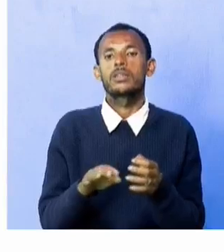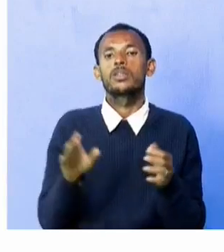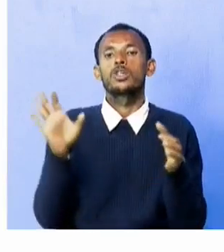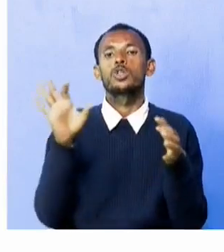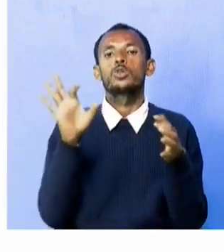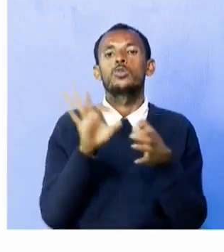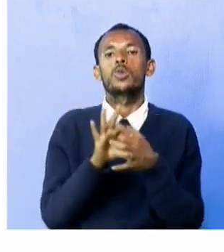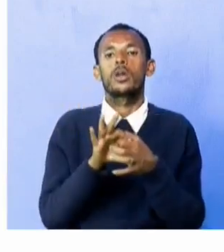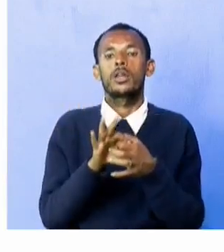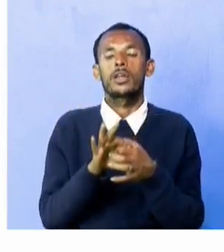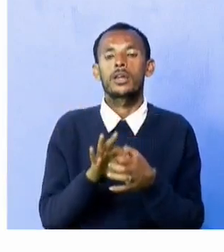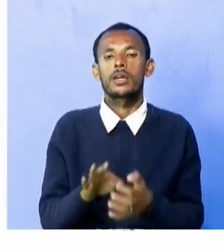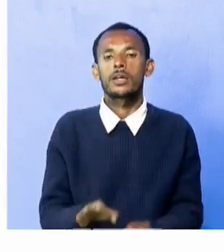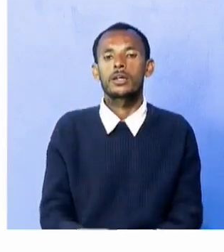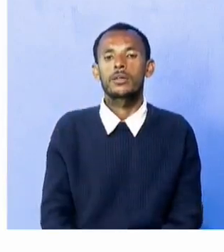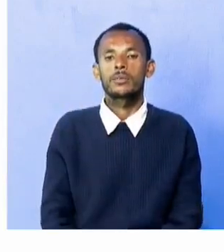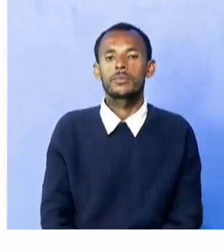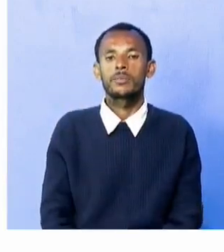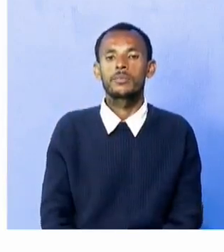joining